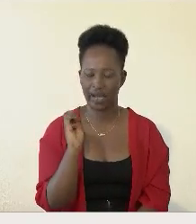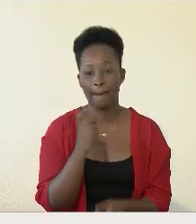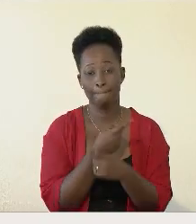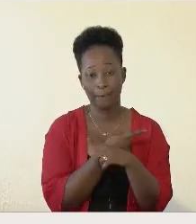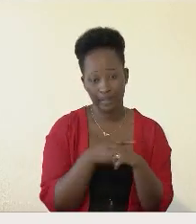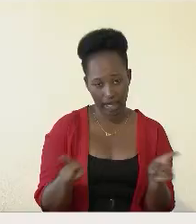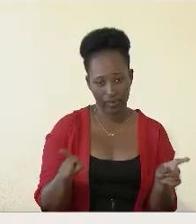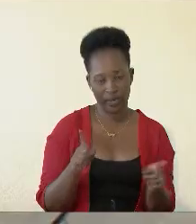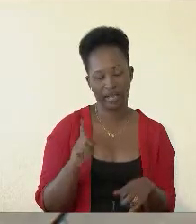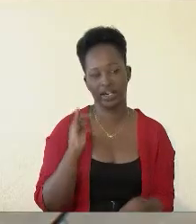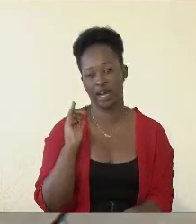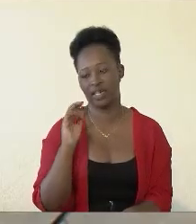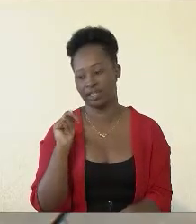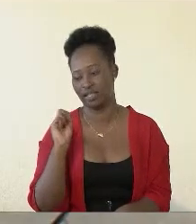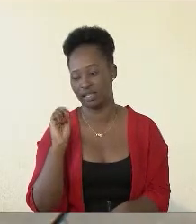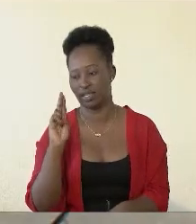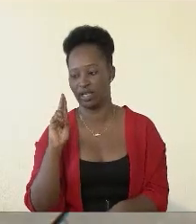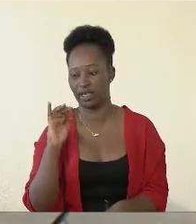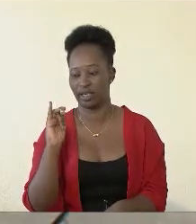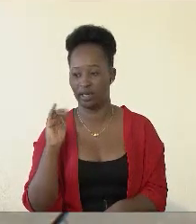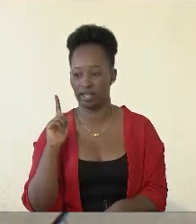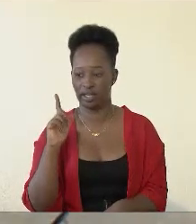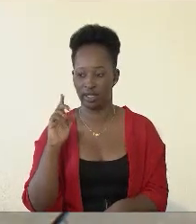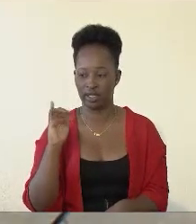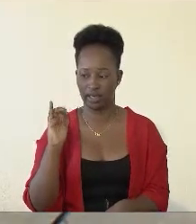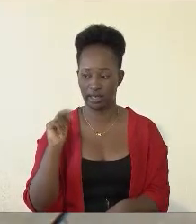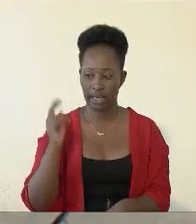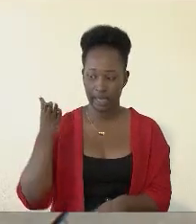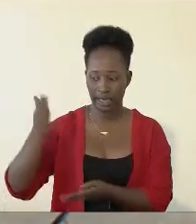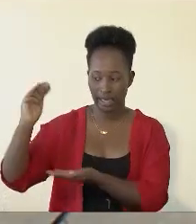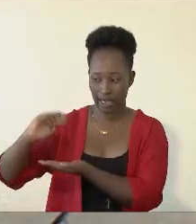insulin lowers down the glucose level. Glycagon